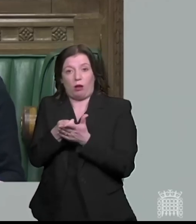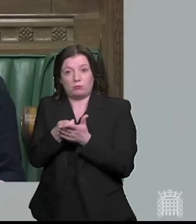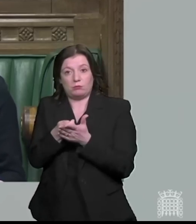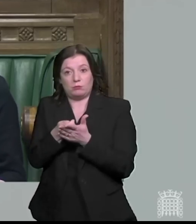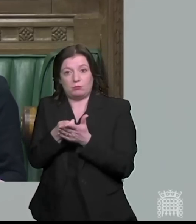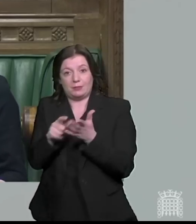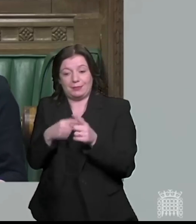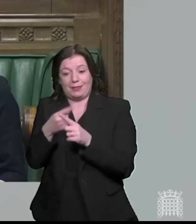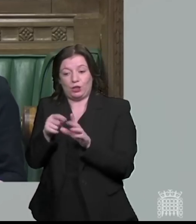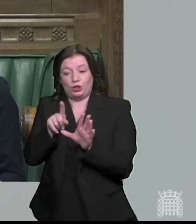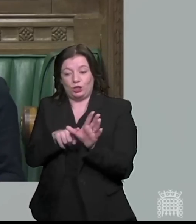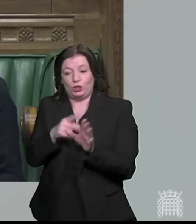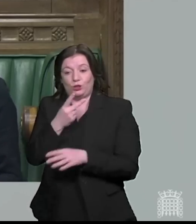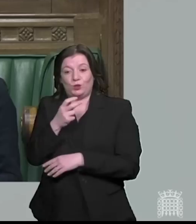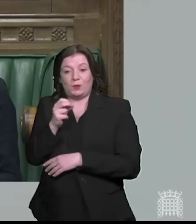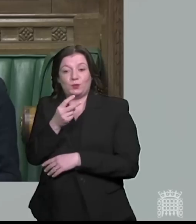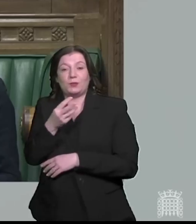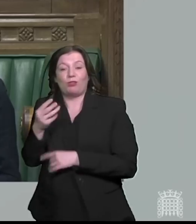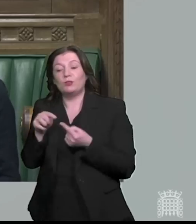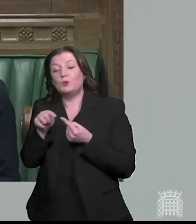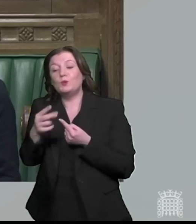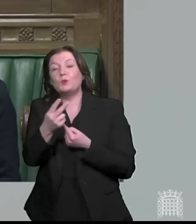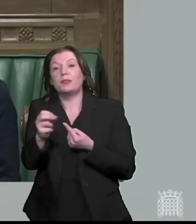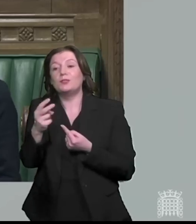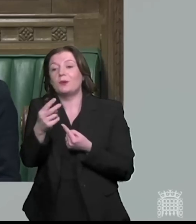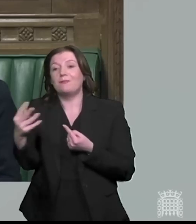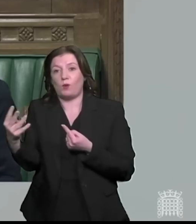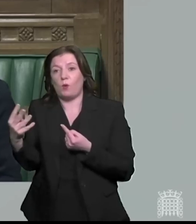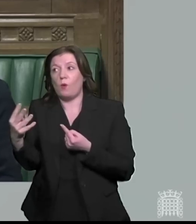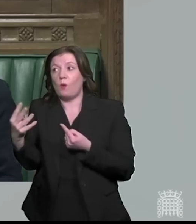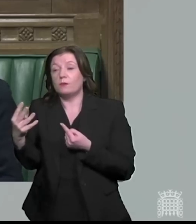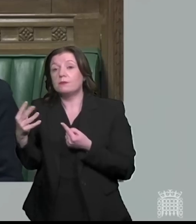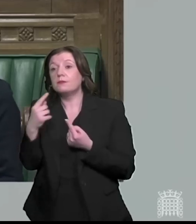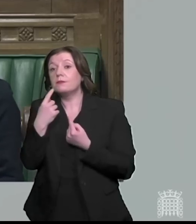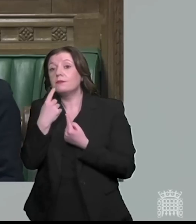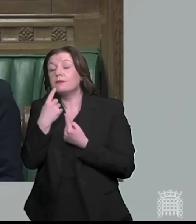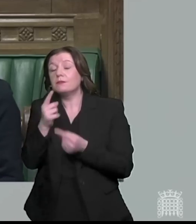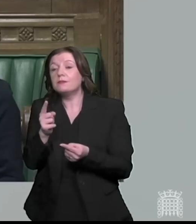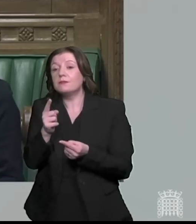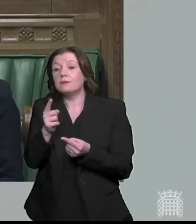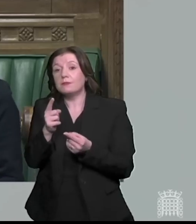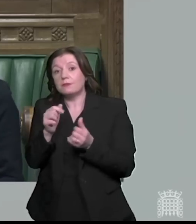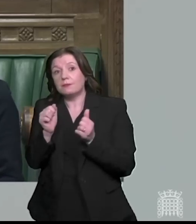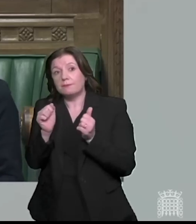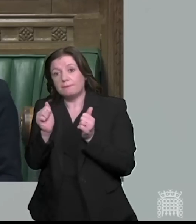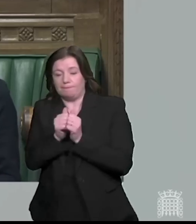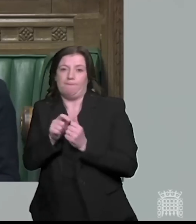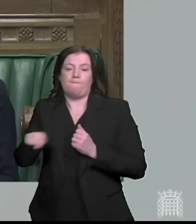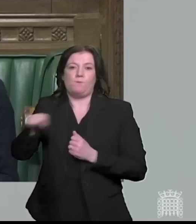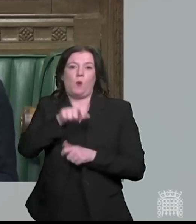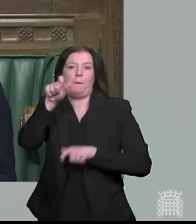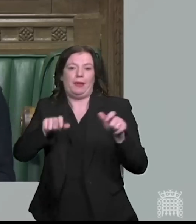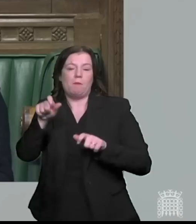the tax year 2023 to 24. And it is declared that it is expedient in the public interest that